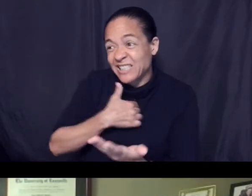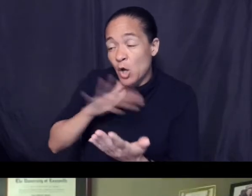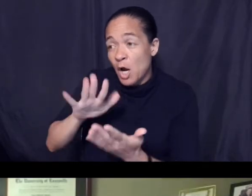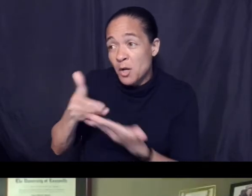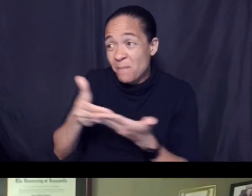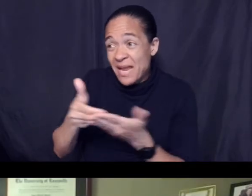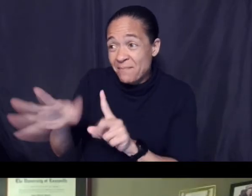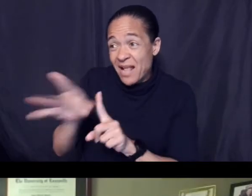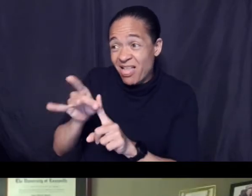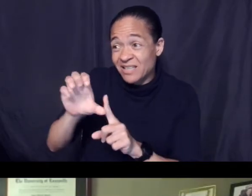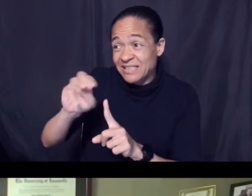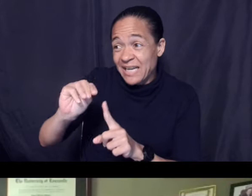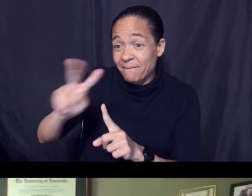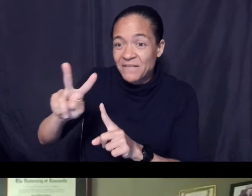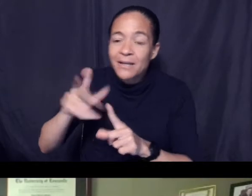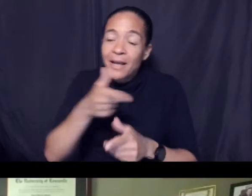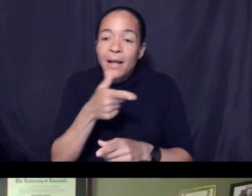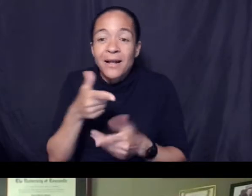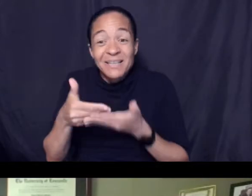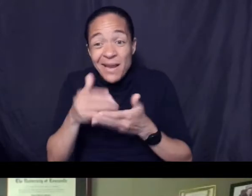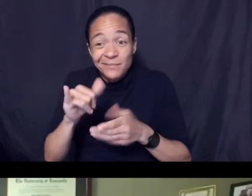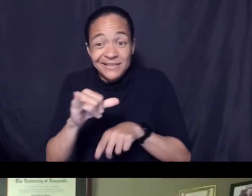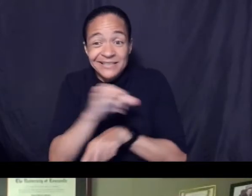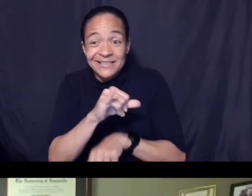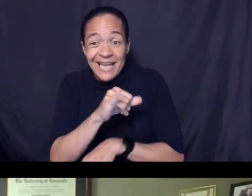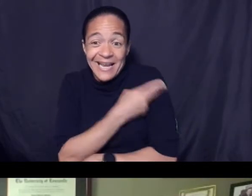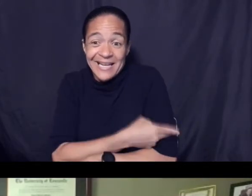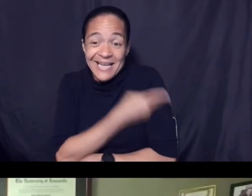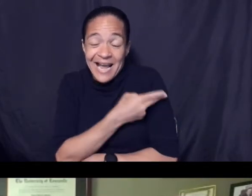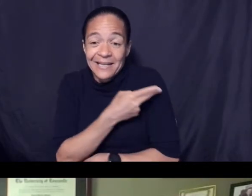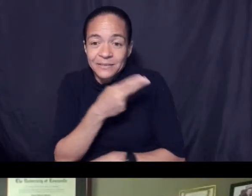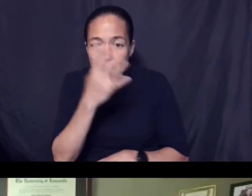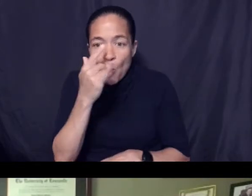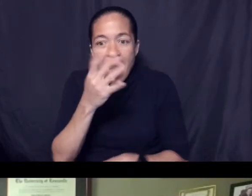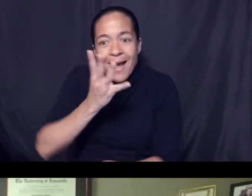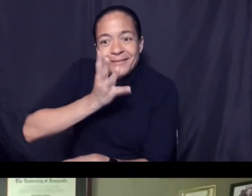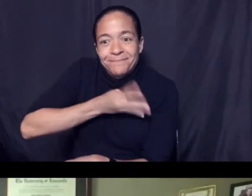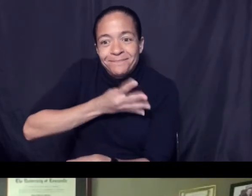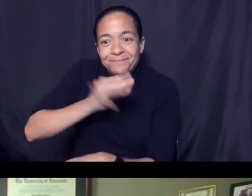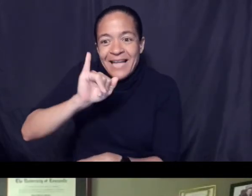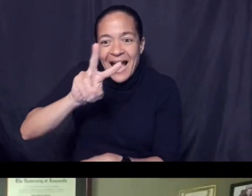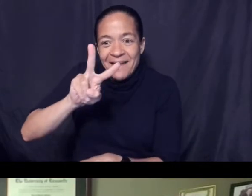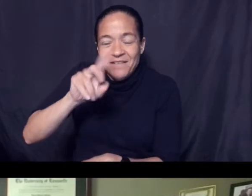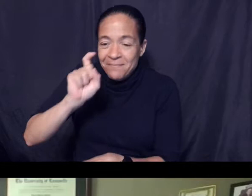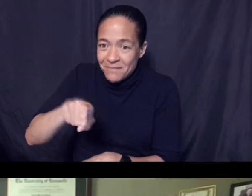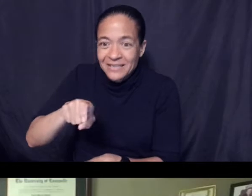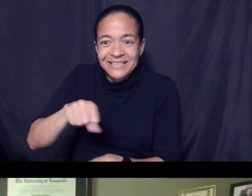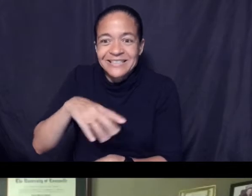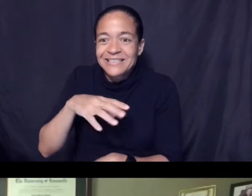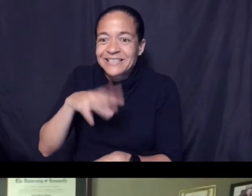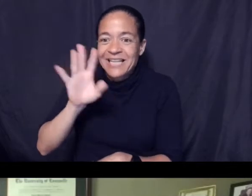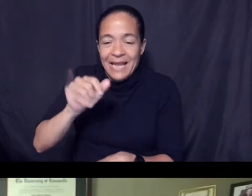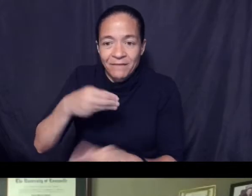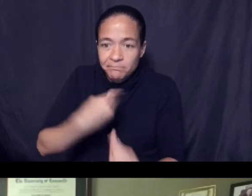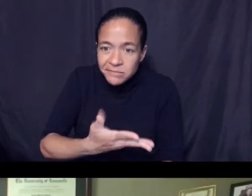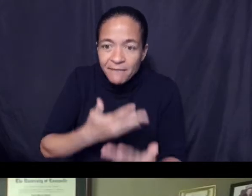These babies needed to stay in the hospital so that we could maintain a long-term IV line. They needed to have drug monitoring